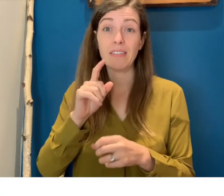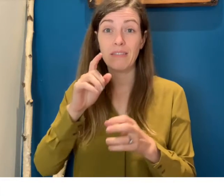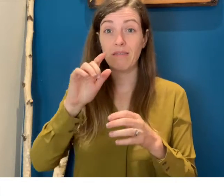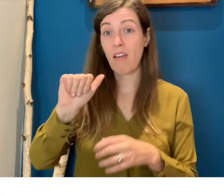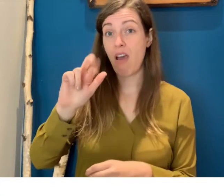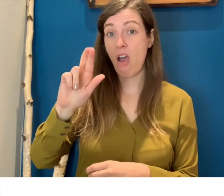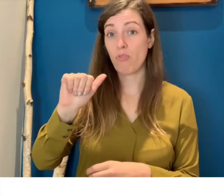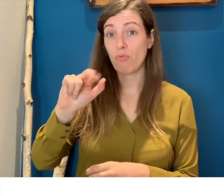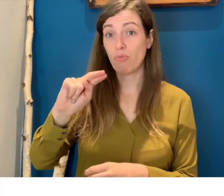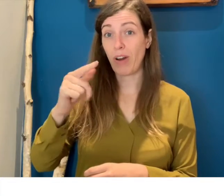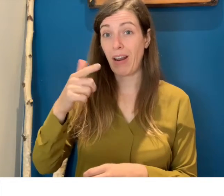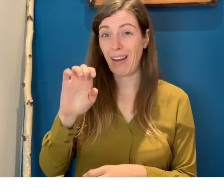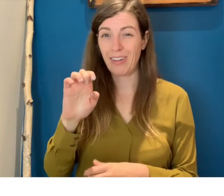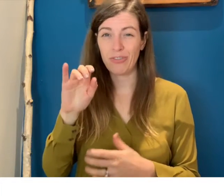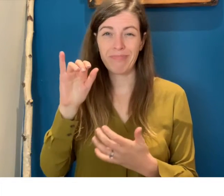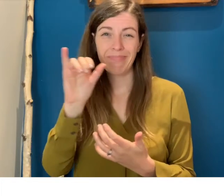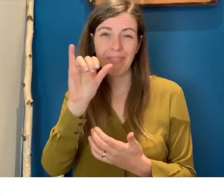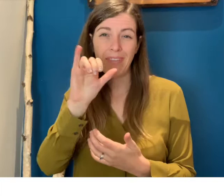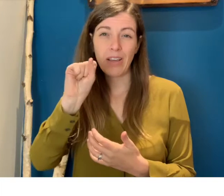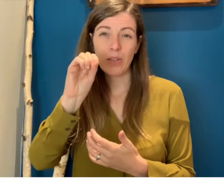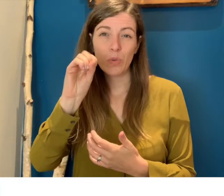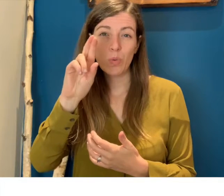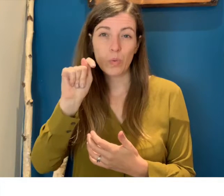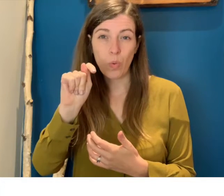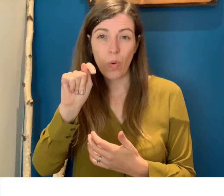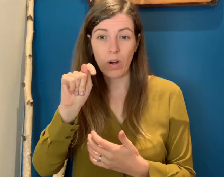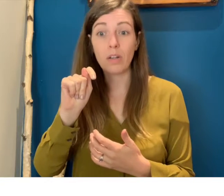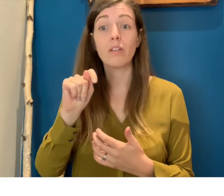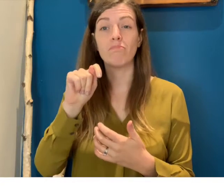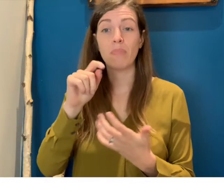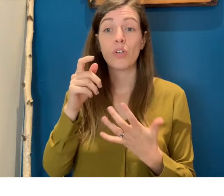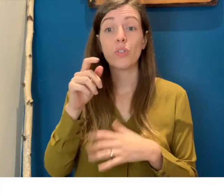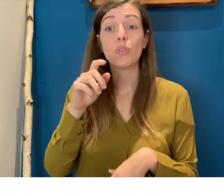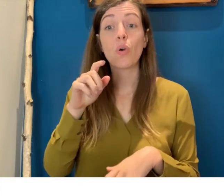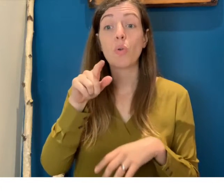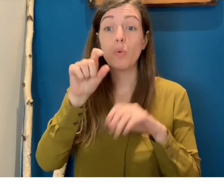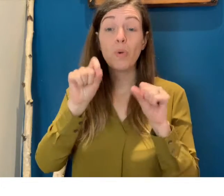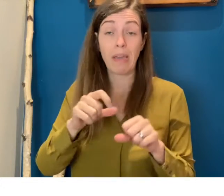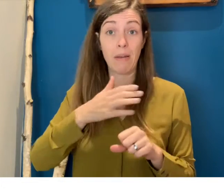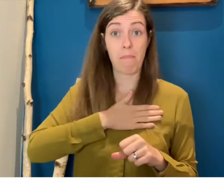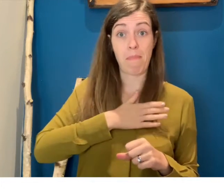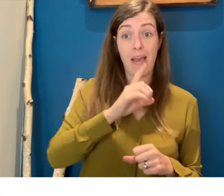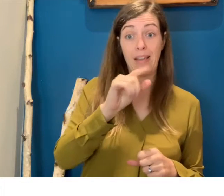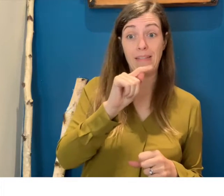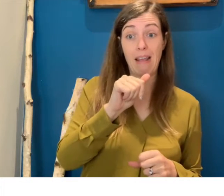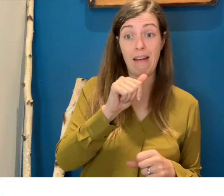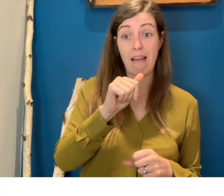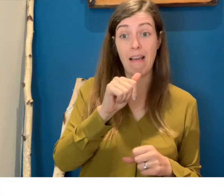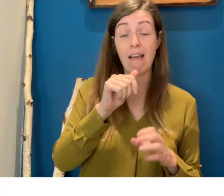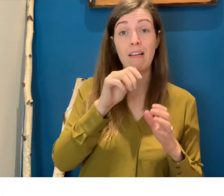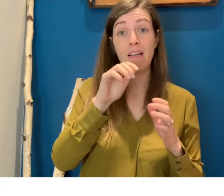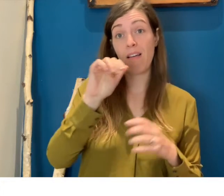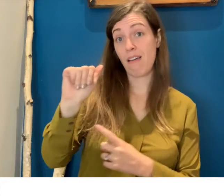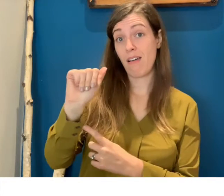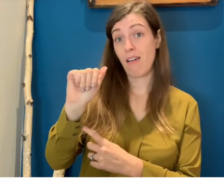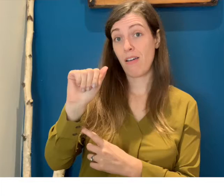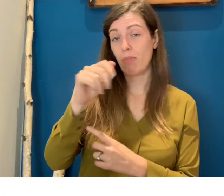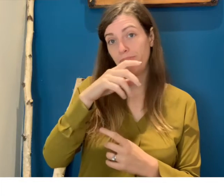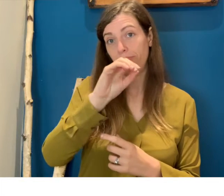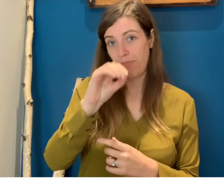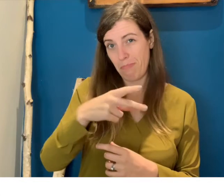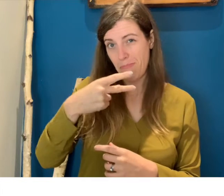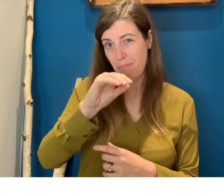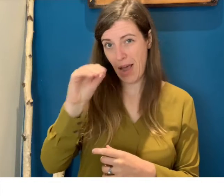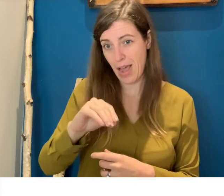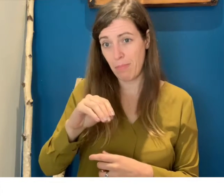Another useful function is arrange. It's kind of like a sort function. And what that does is you'll take my